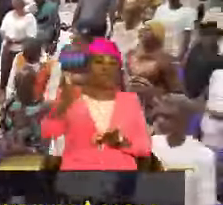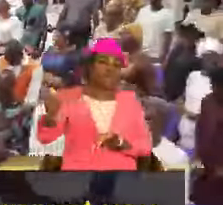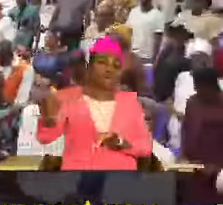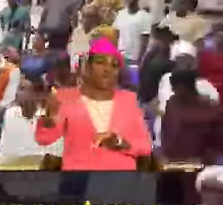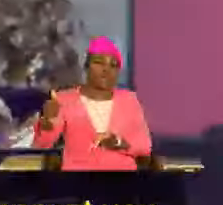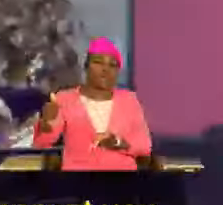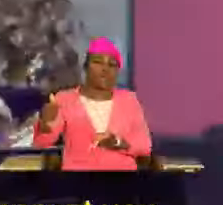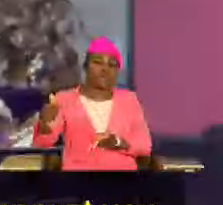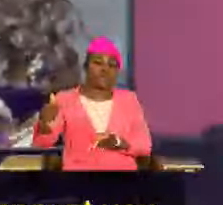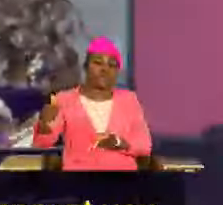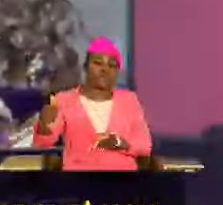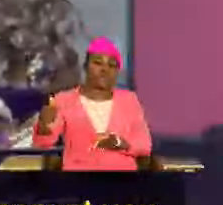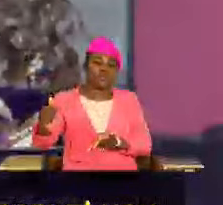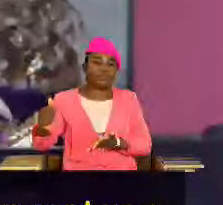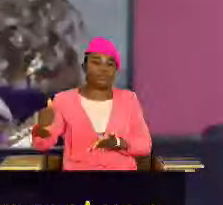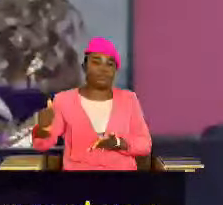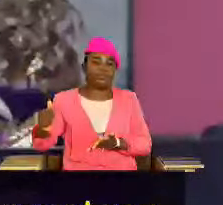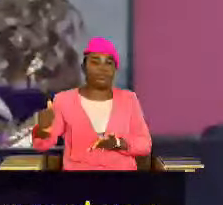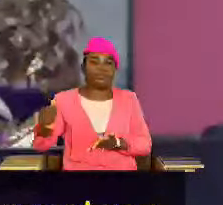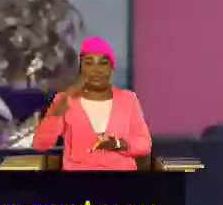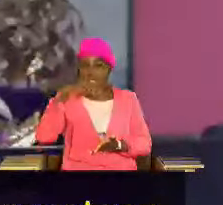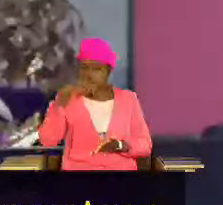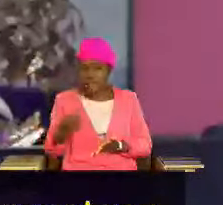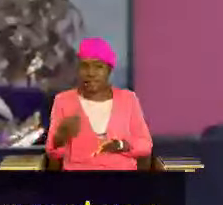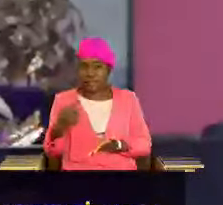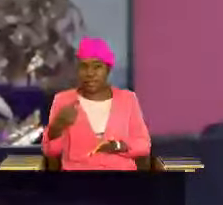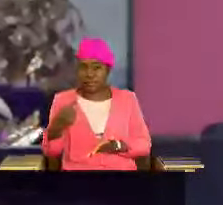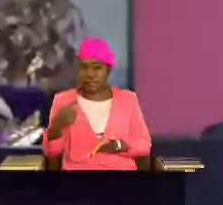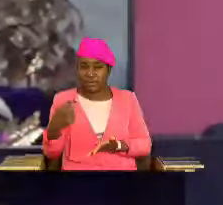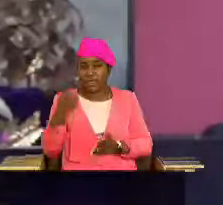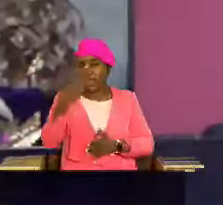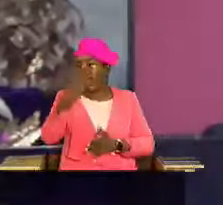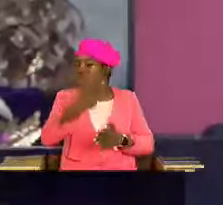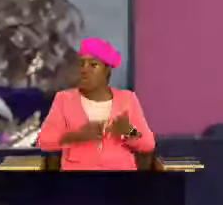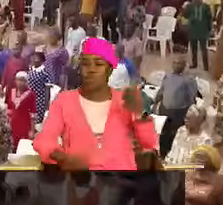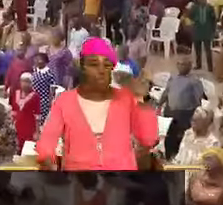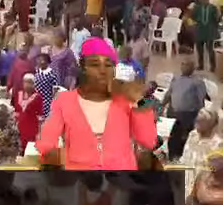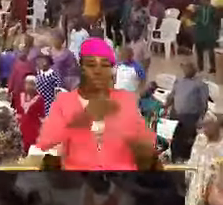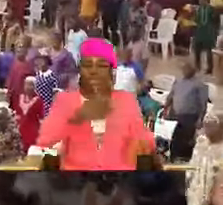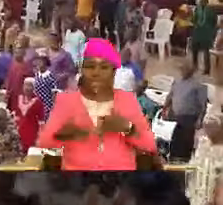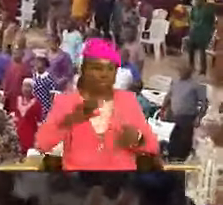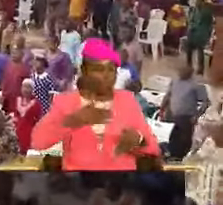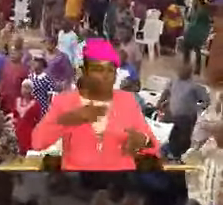this is the second and the last one say whatever my heavenly